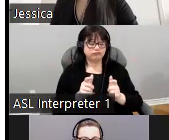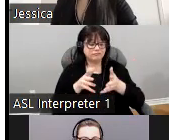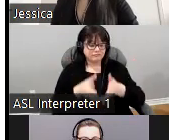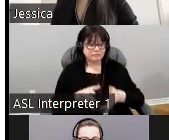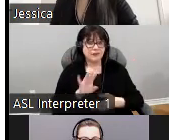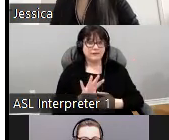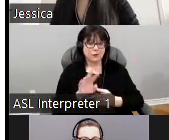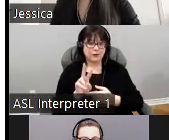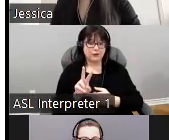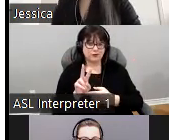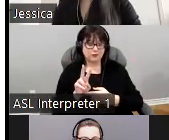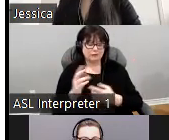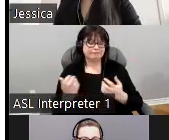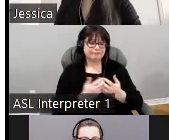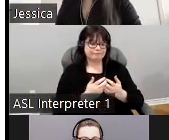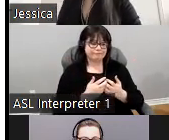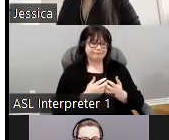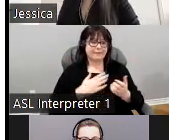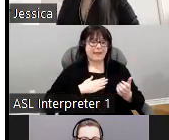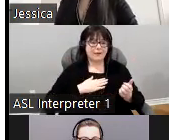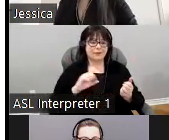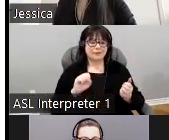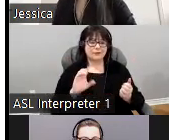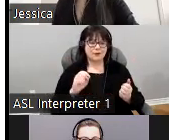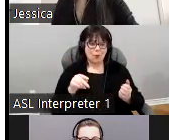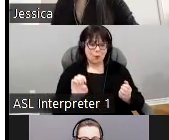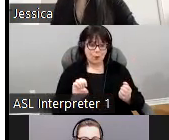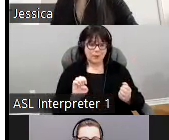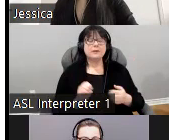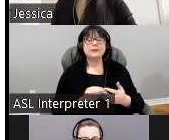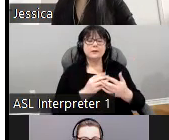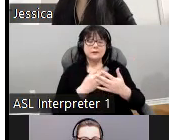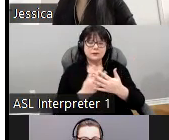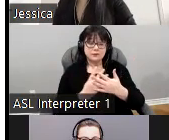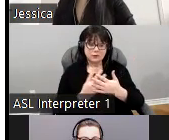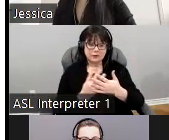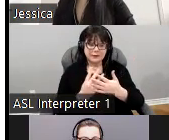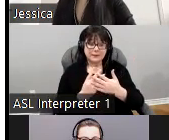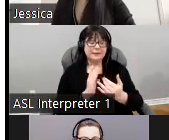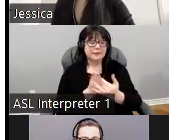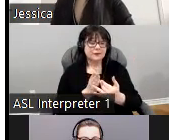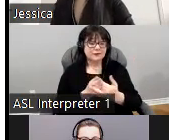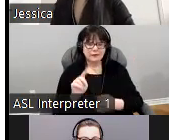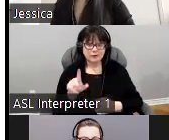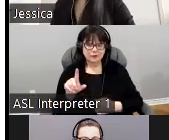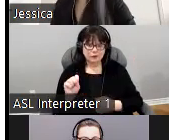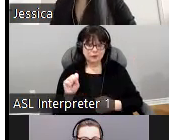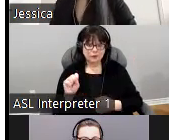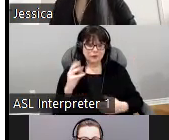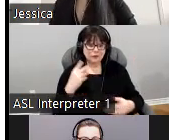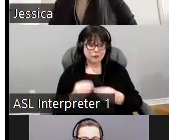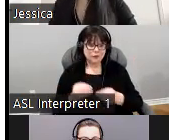were 33 screening and intervention tools that we found, and 5 common themes emerged from our